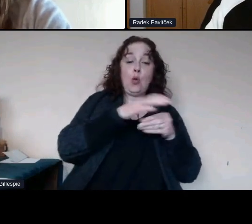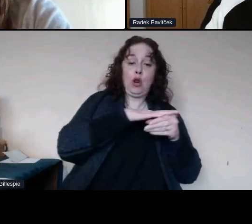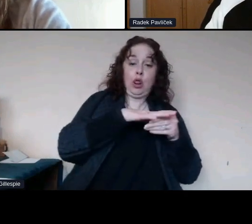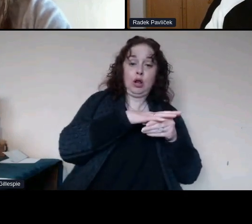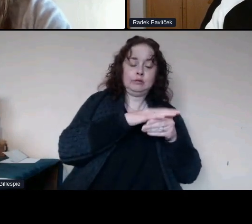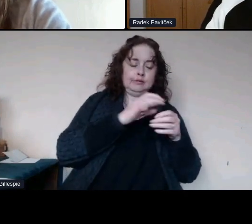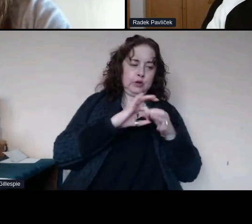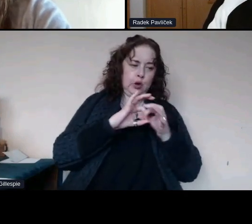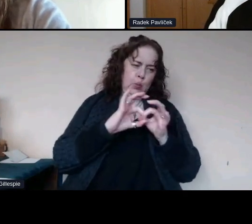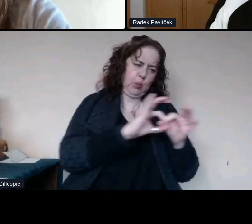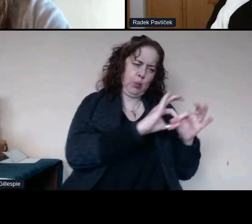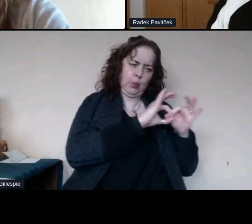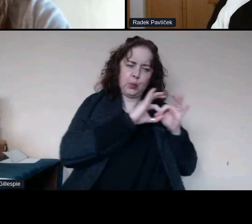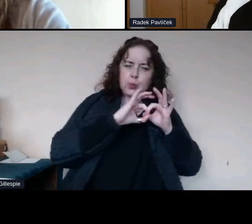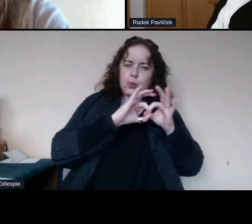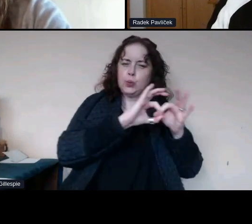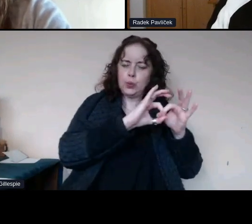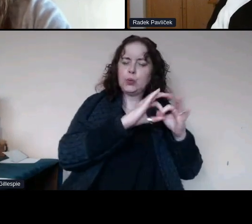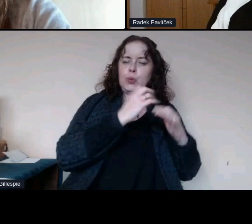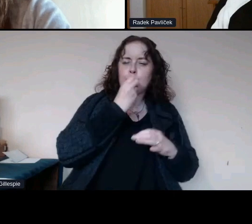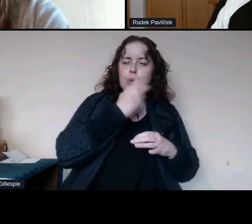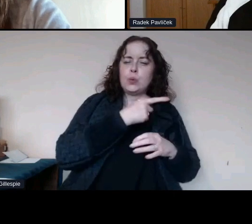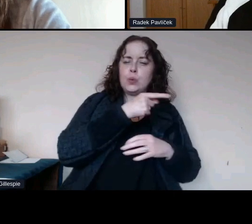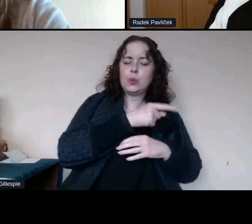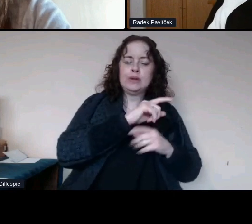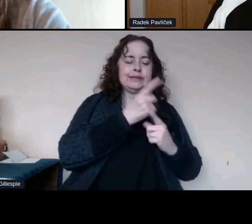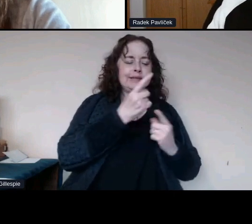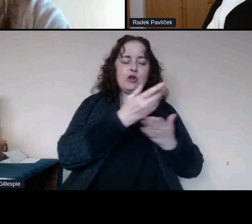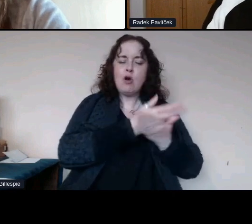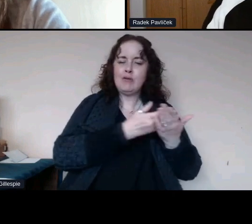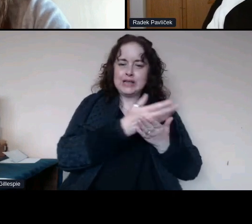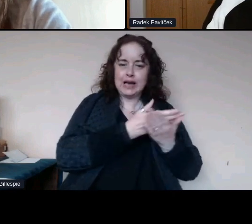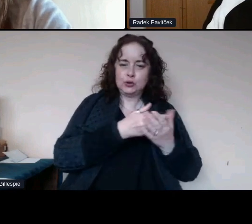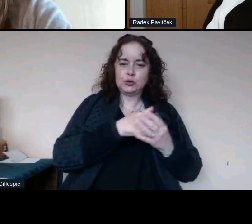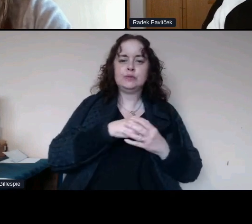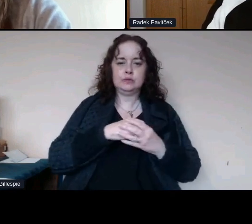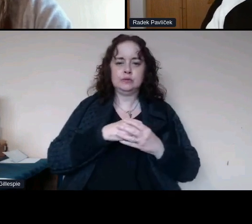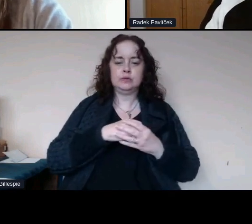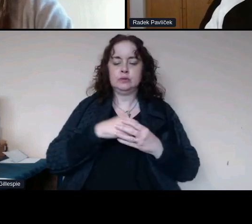community. So it's a different type of conversation, the one you get.